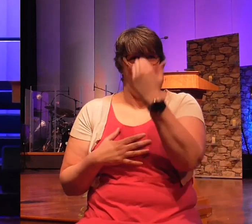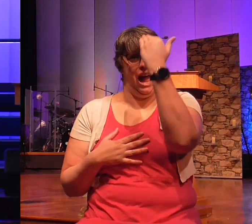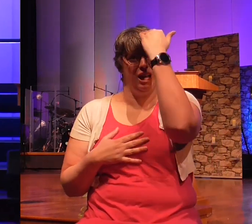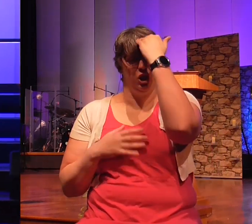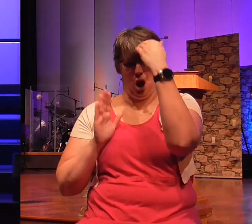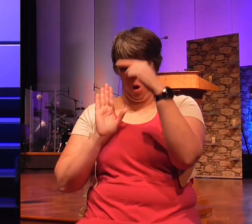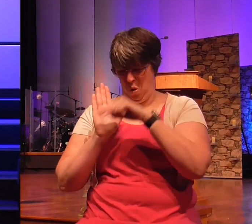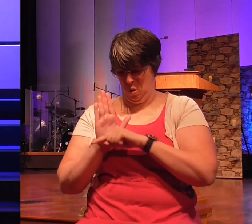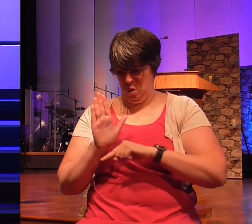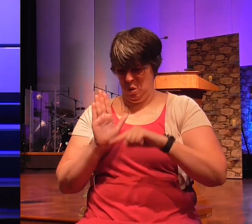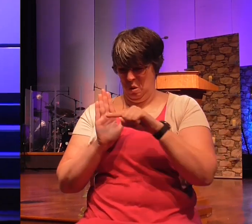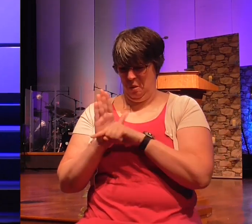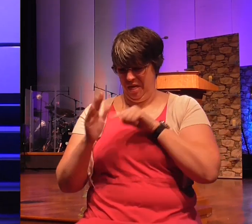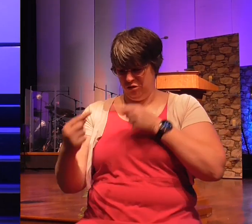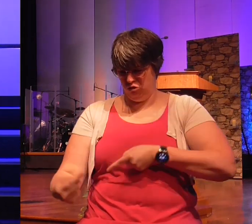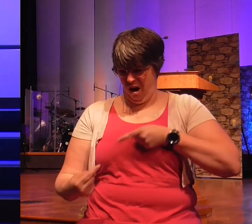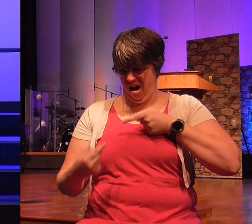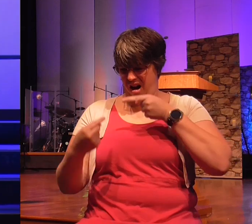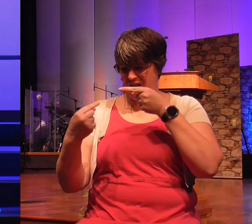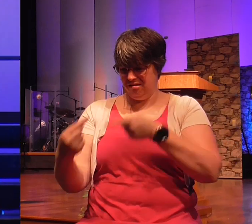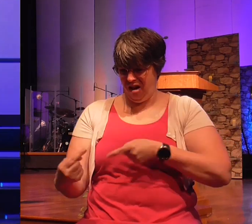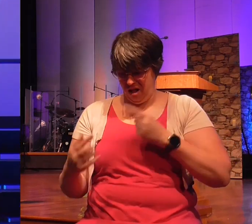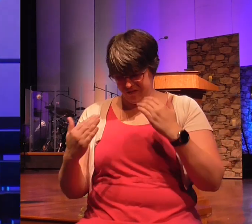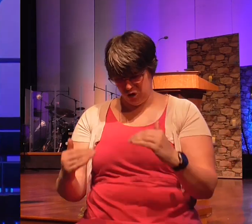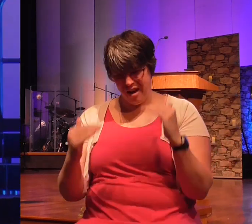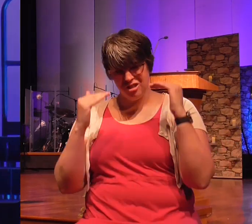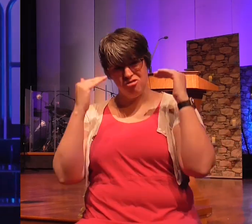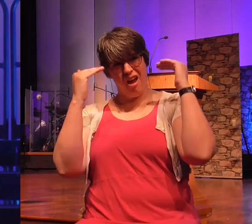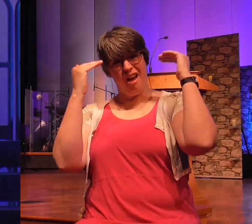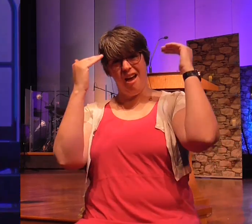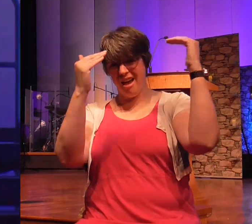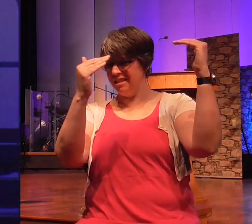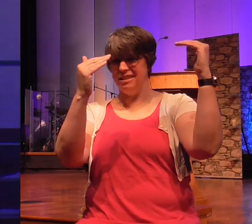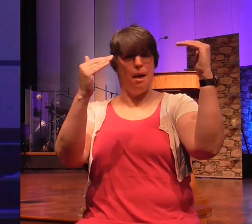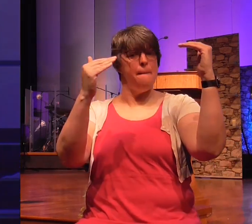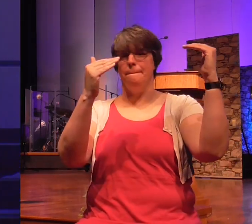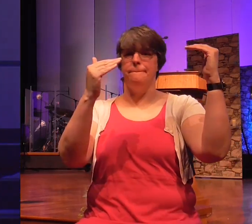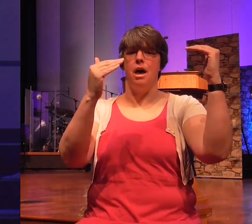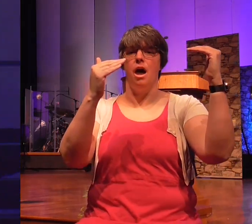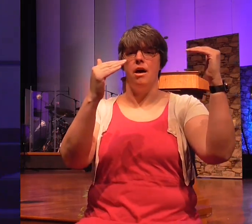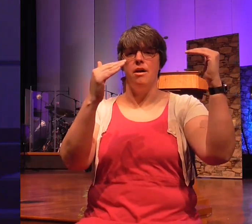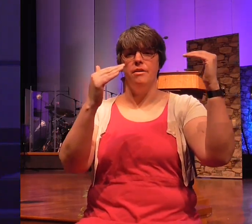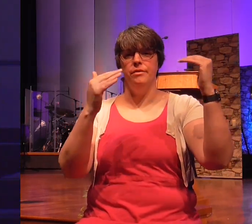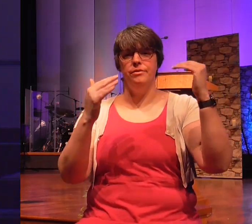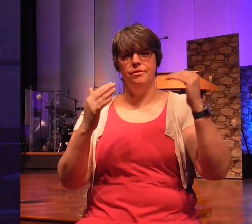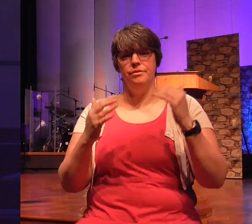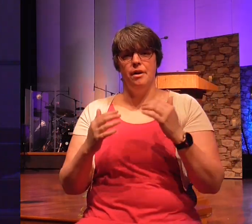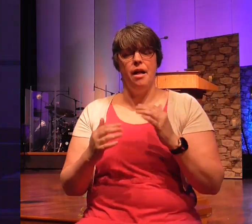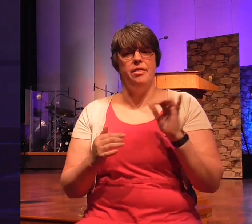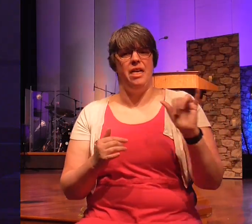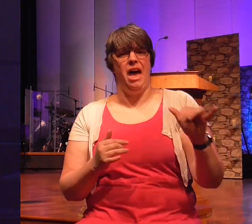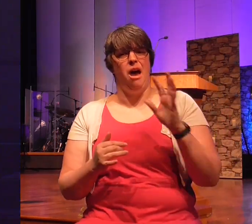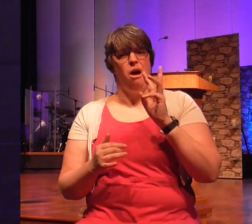the struggle of rising above that rising water